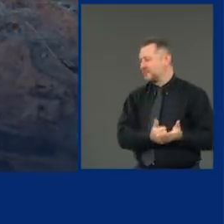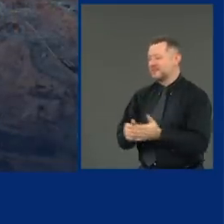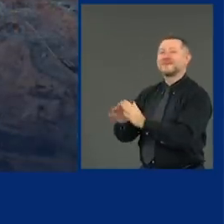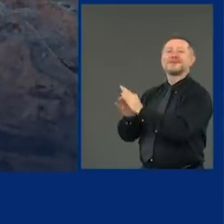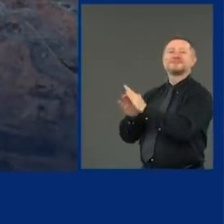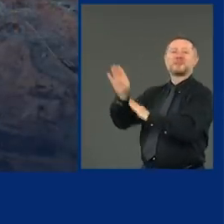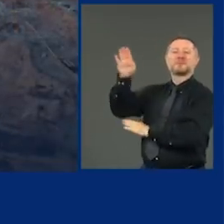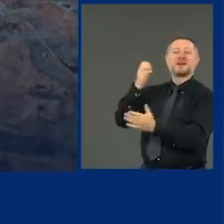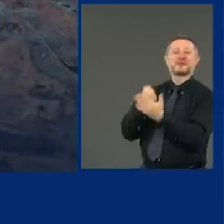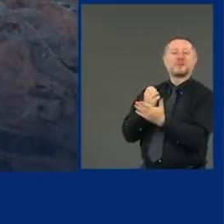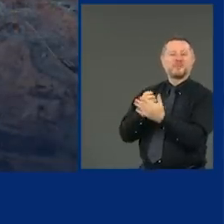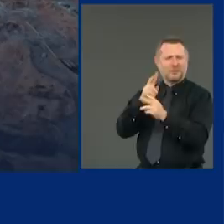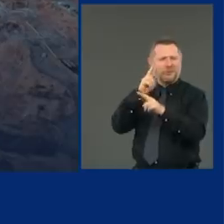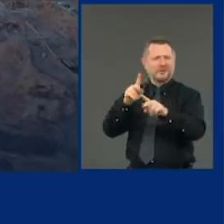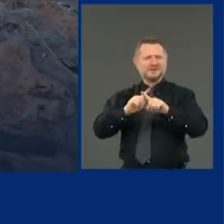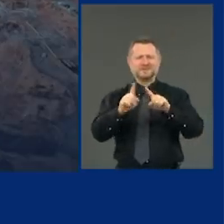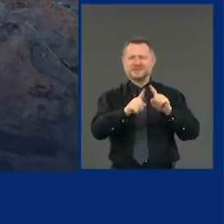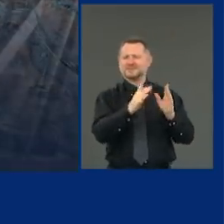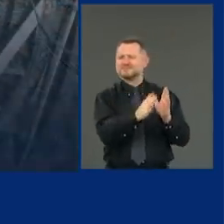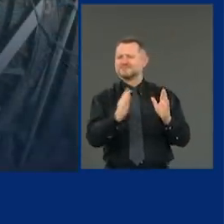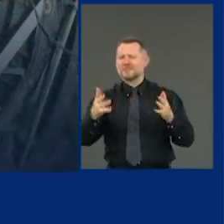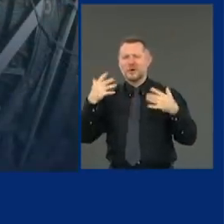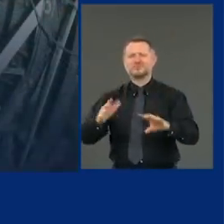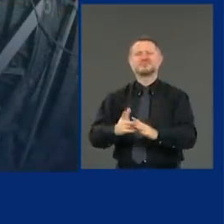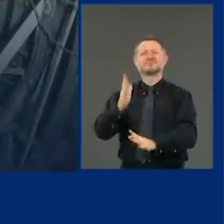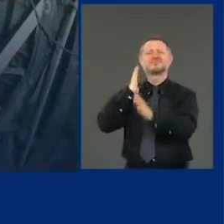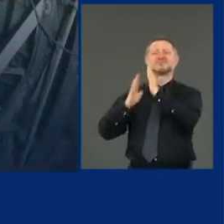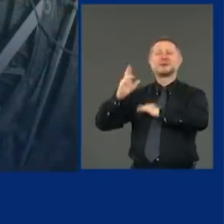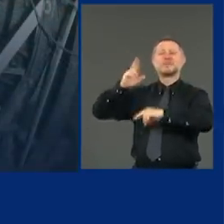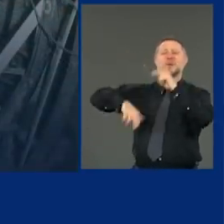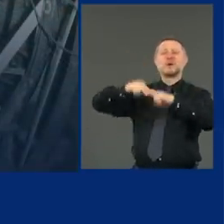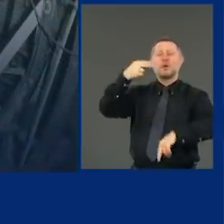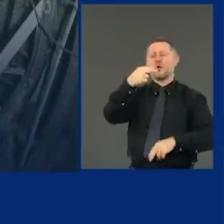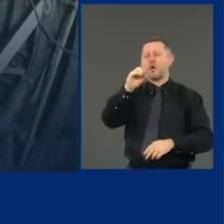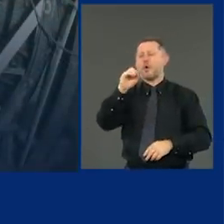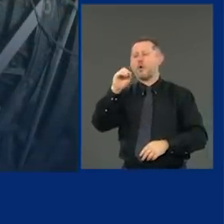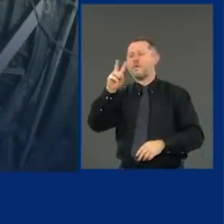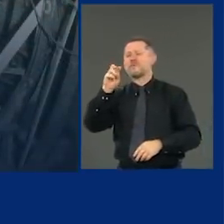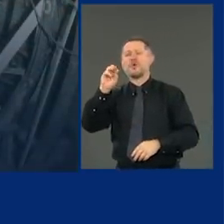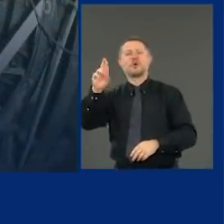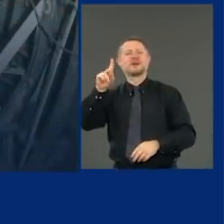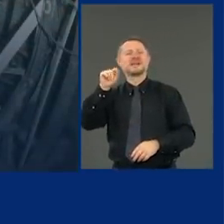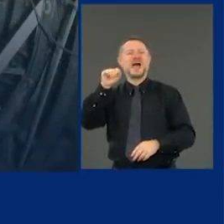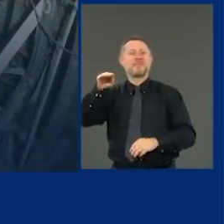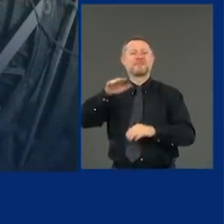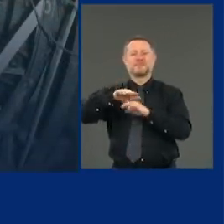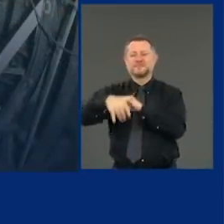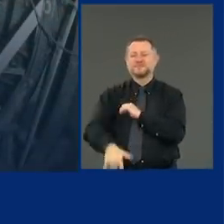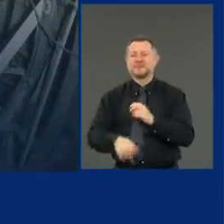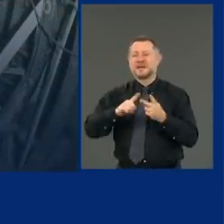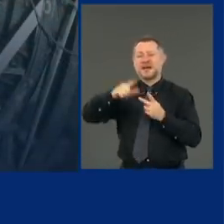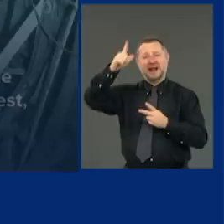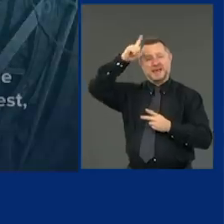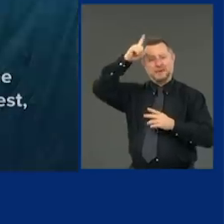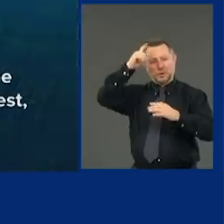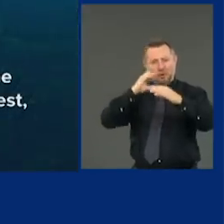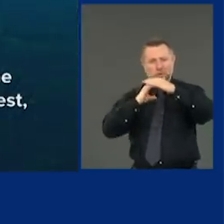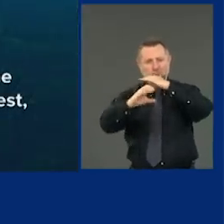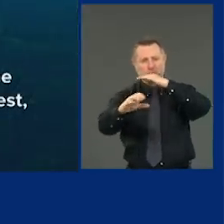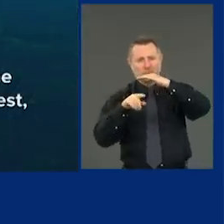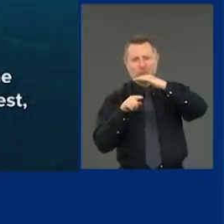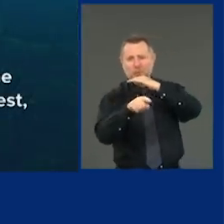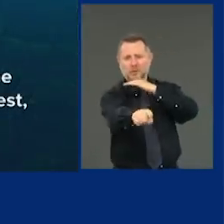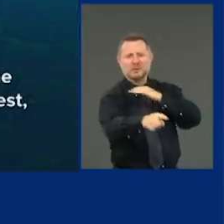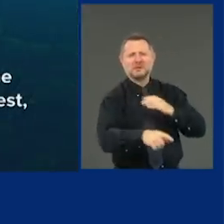great things that this nation did, building the Hoover Dam, the Lincoln Tunnel, all these magnificent